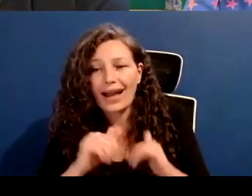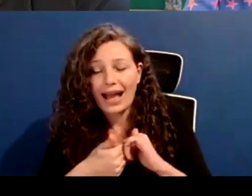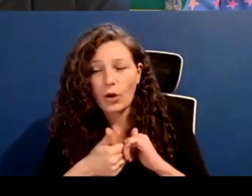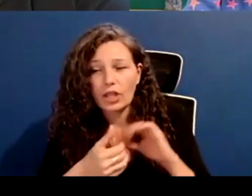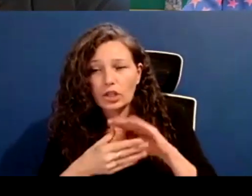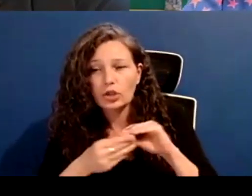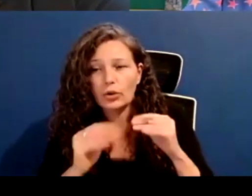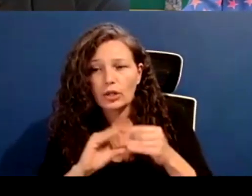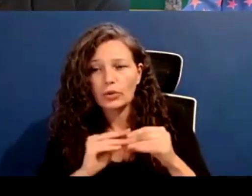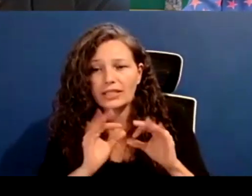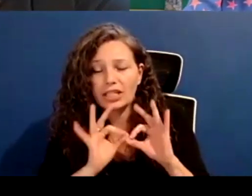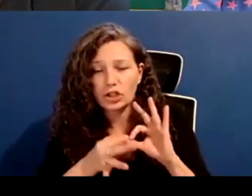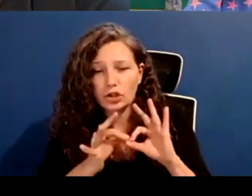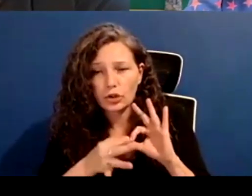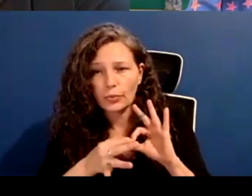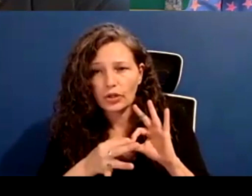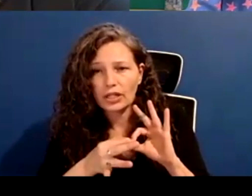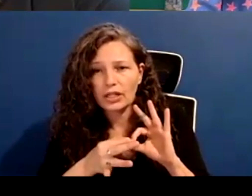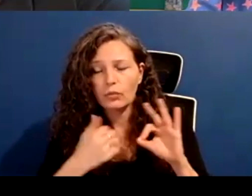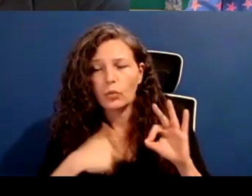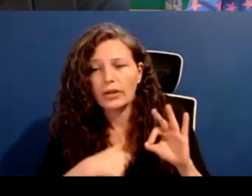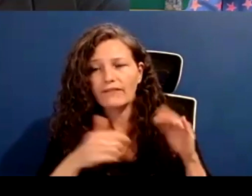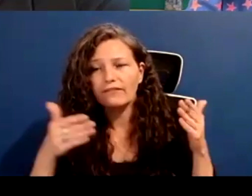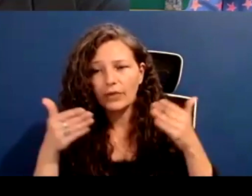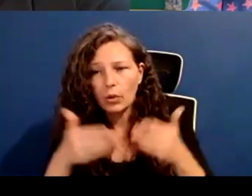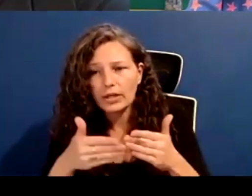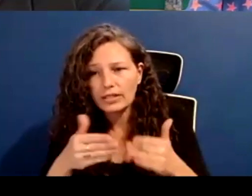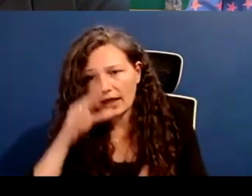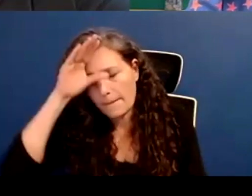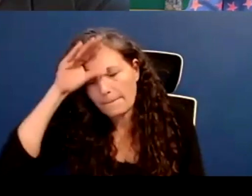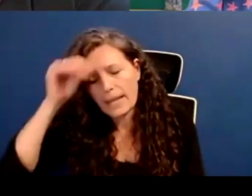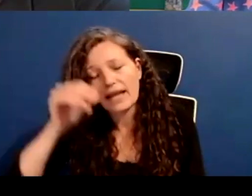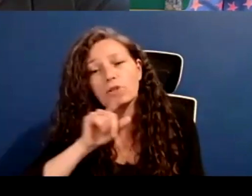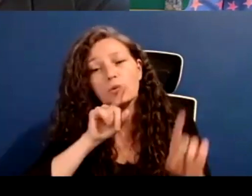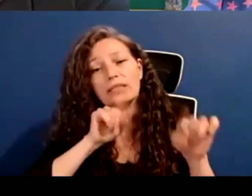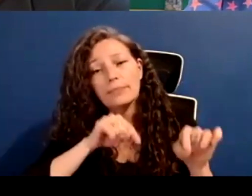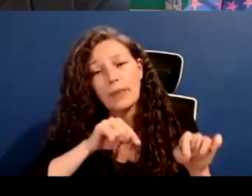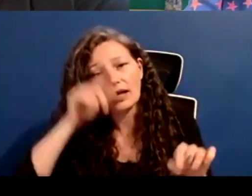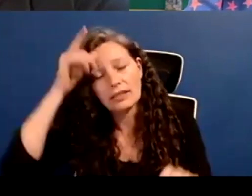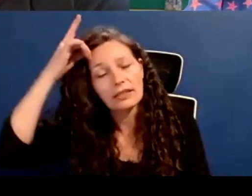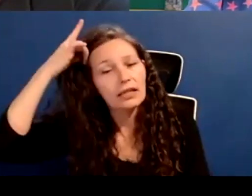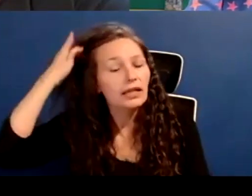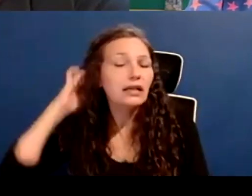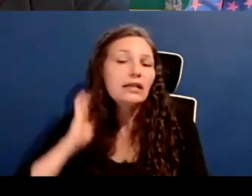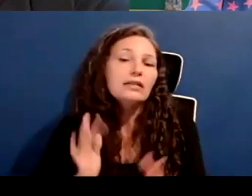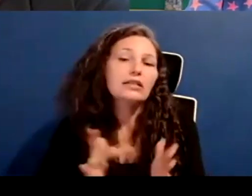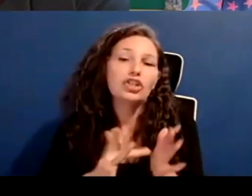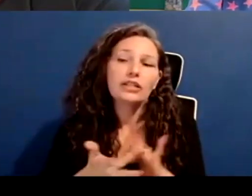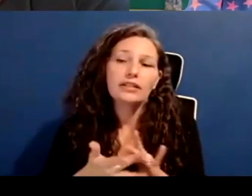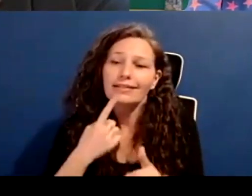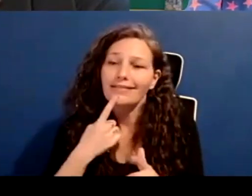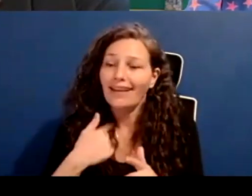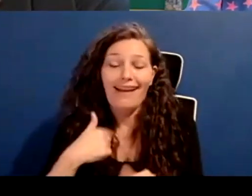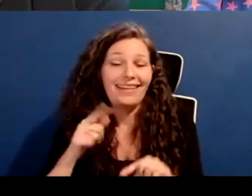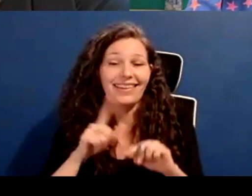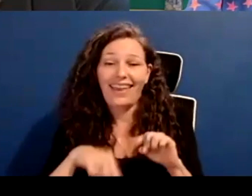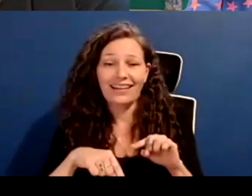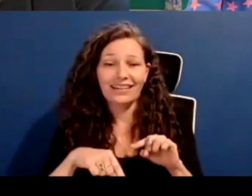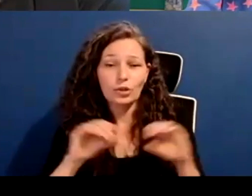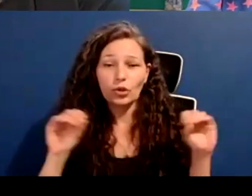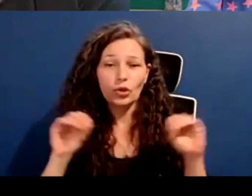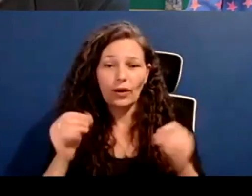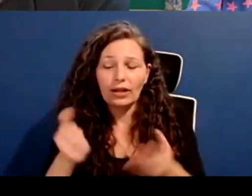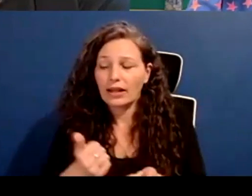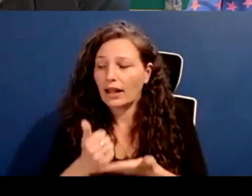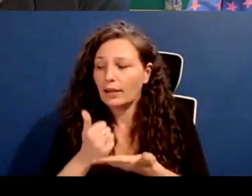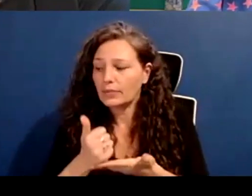that we focus on the man's response to Jesus saying, I have no one to help me.